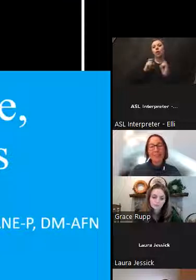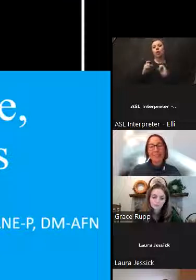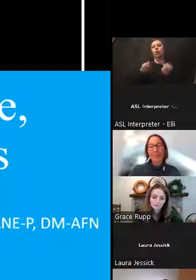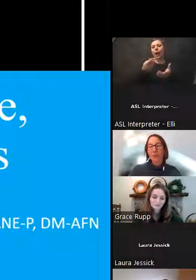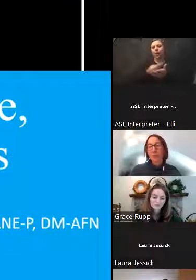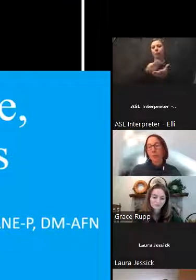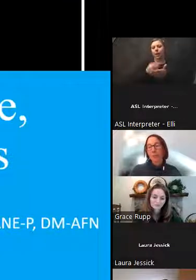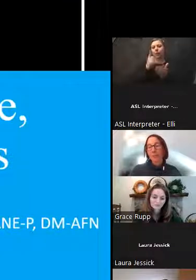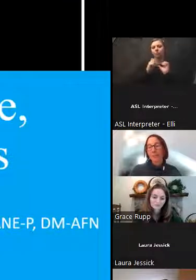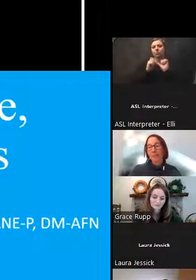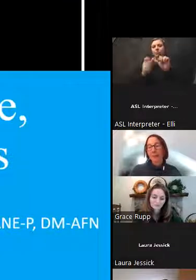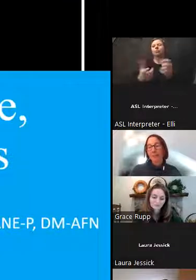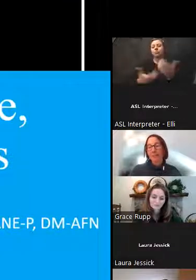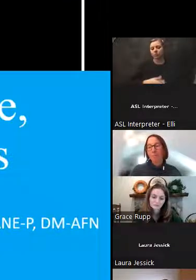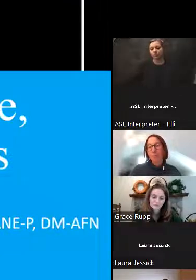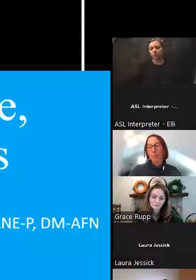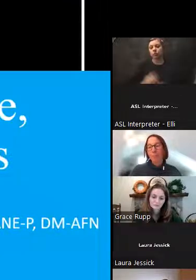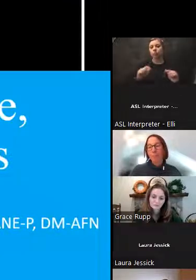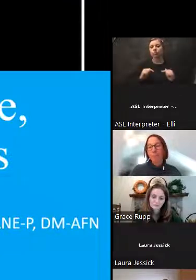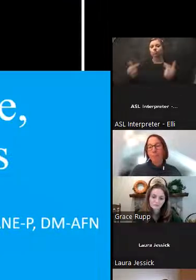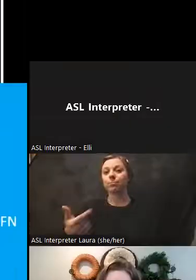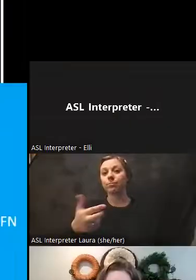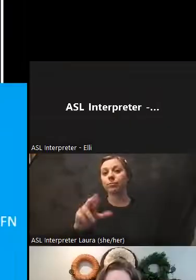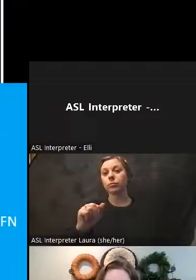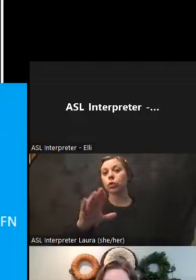to get us started. Thank you again for being with us today.